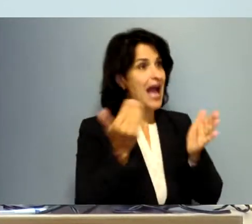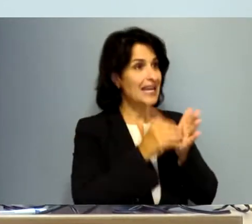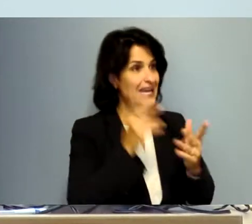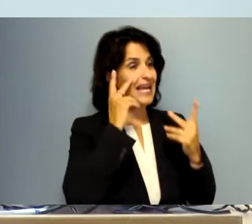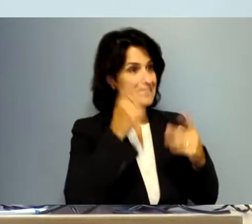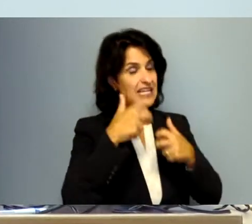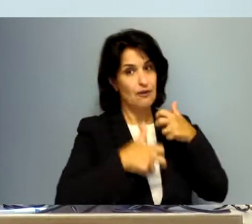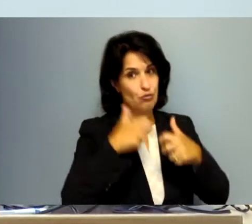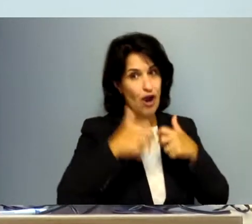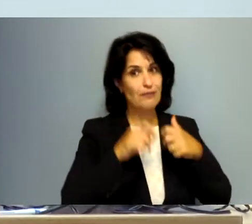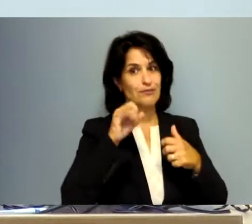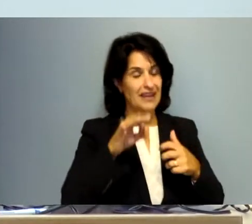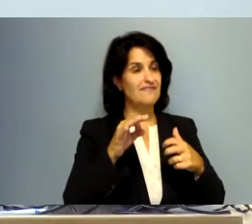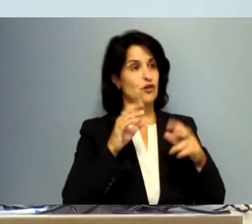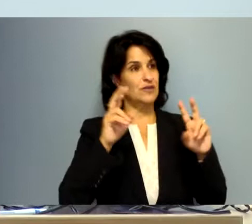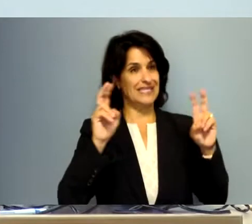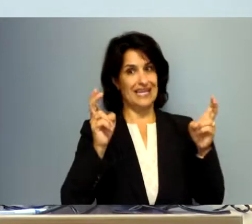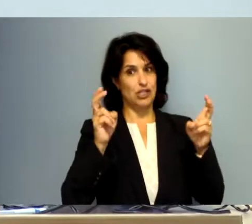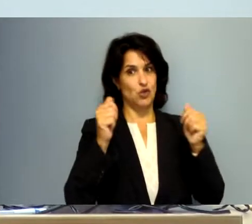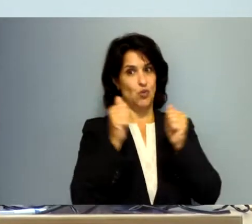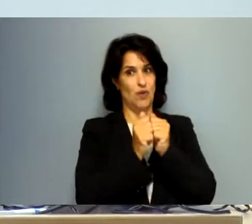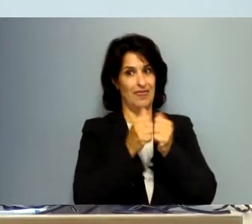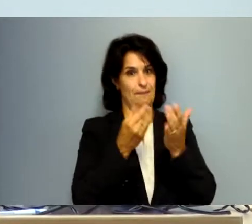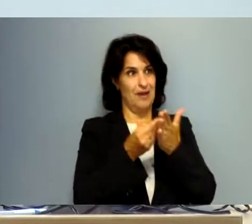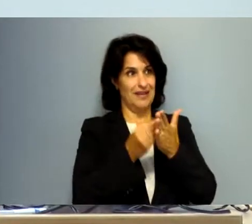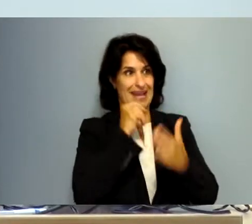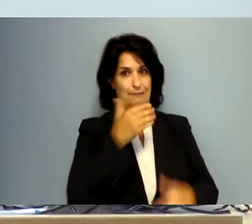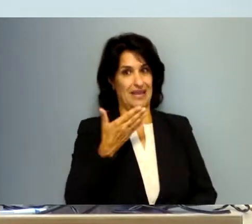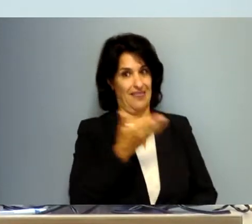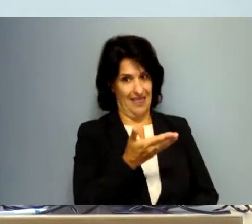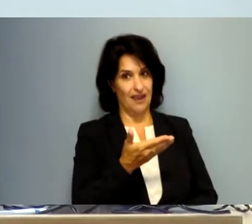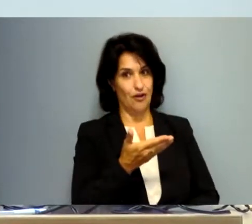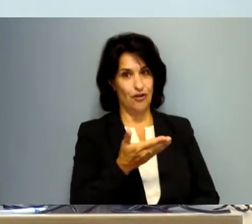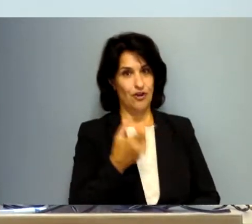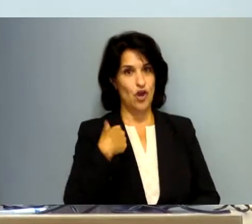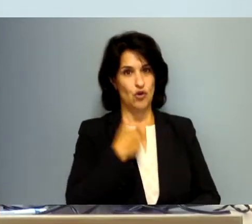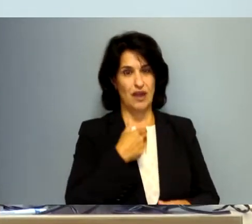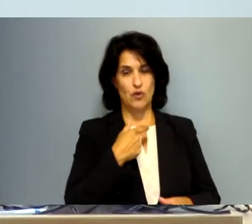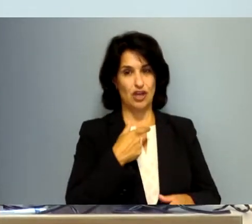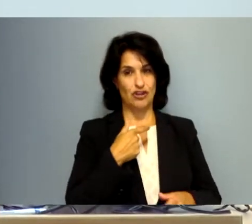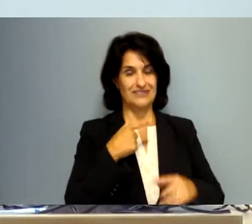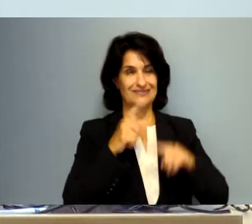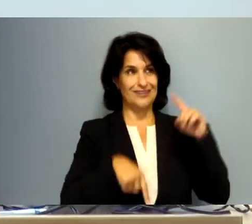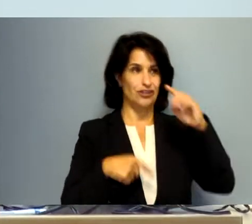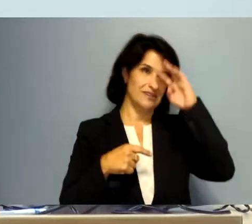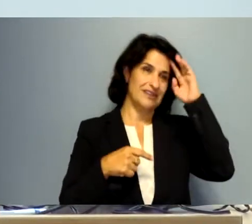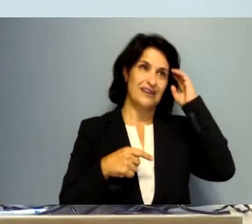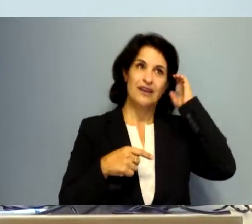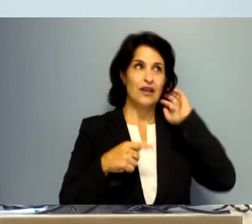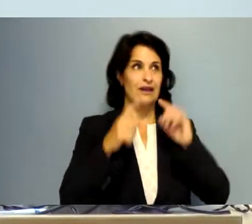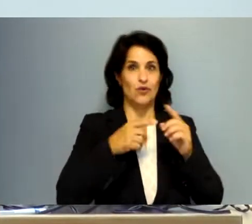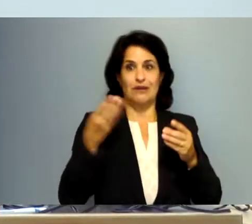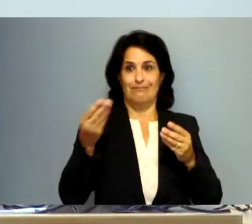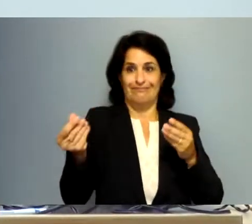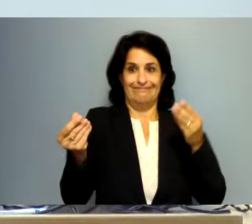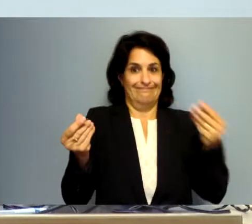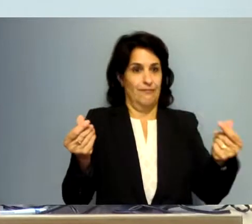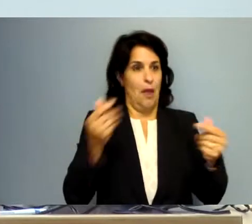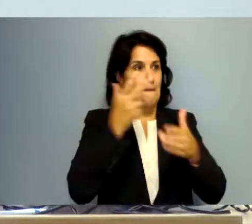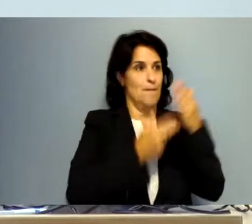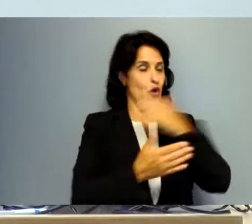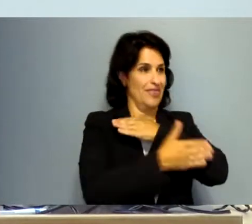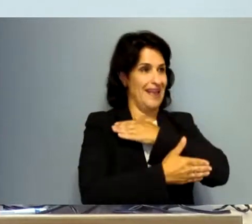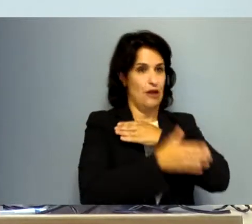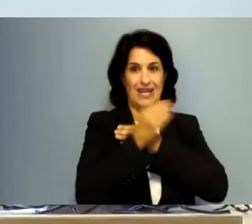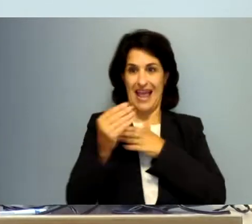if it was an issue with the money not being there, that we couldn't compensate both the county and this position, but that isn't the